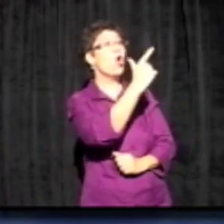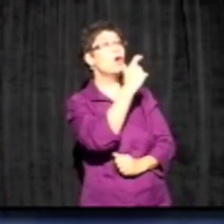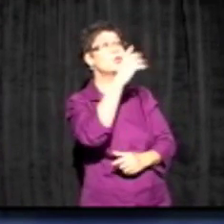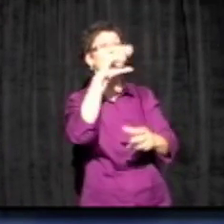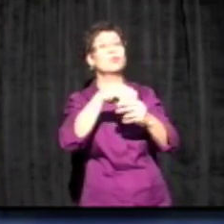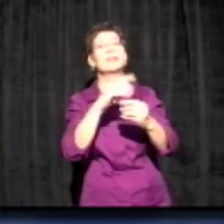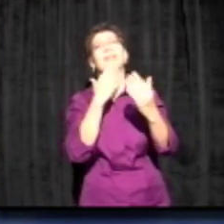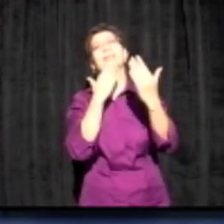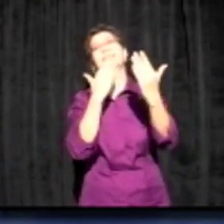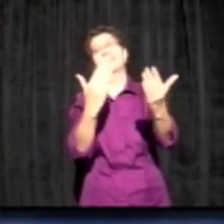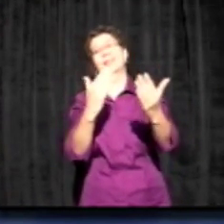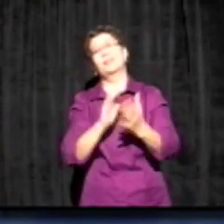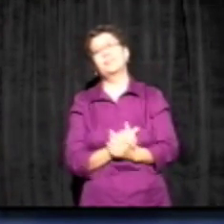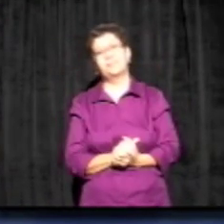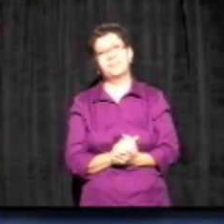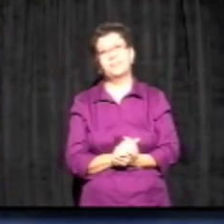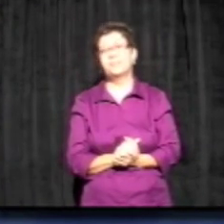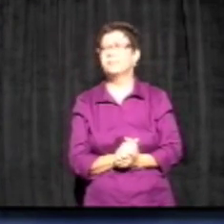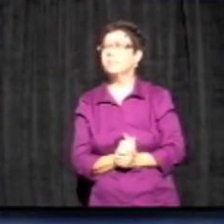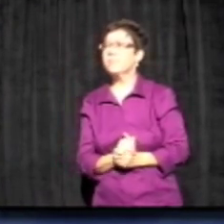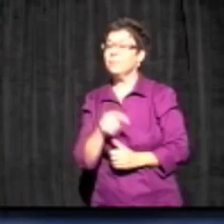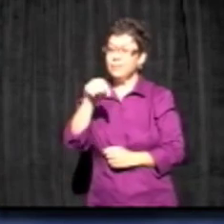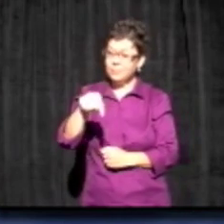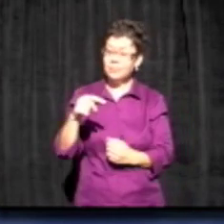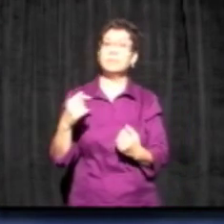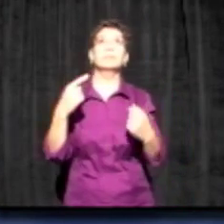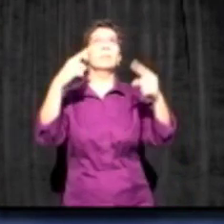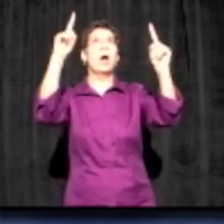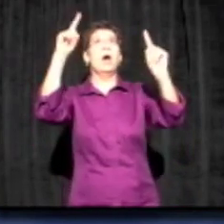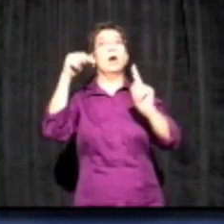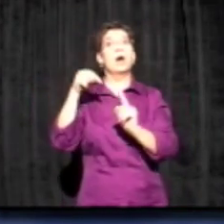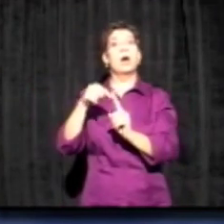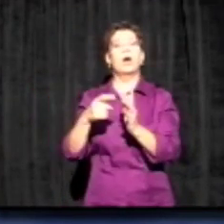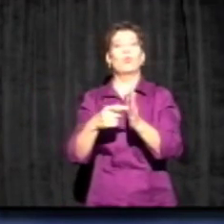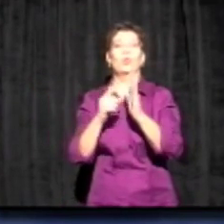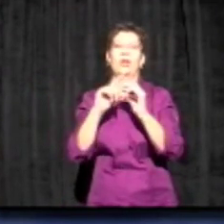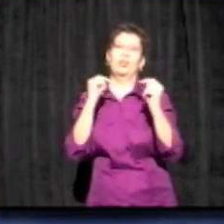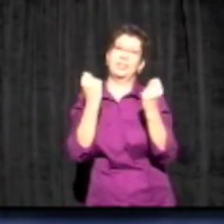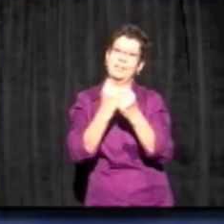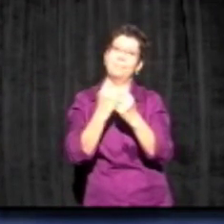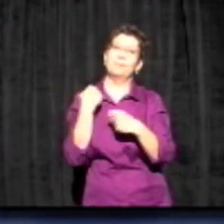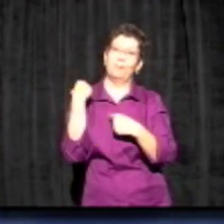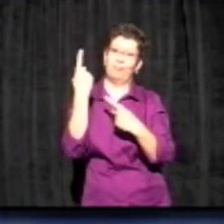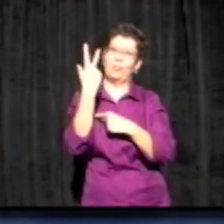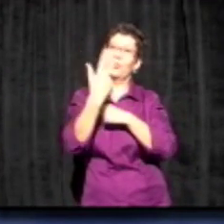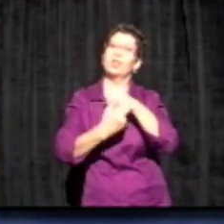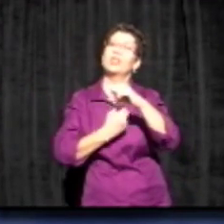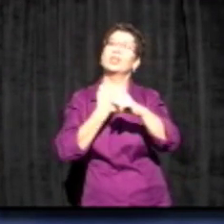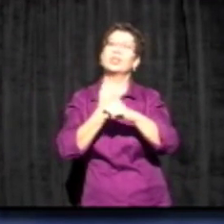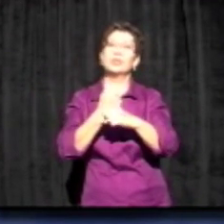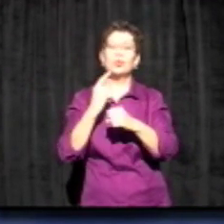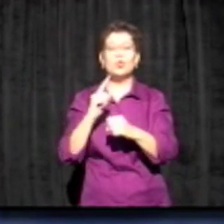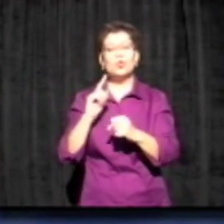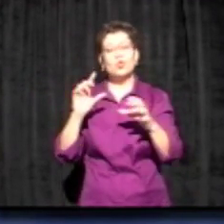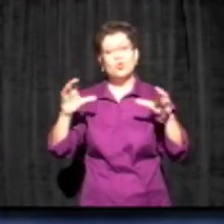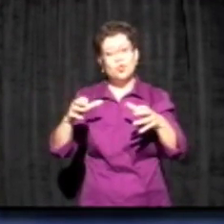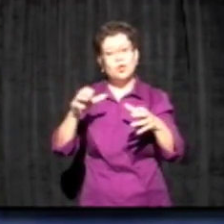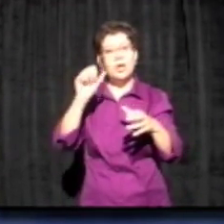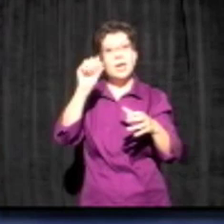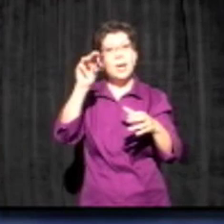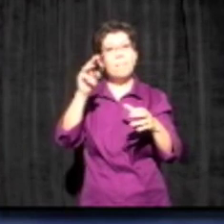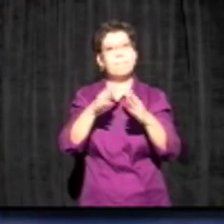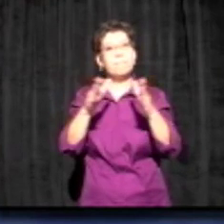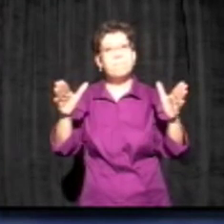you. Getting to this point has been a team effort. For over 3 years, a dedicated team of AM